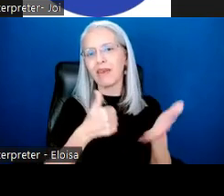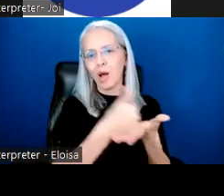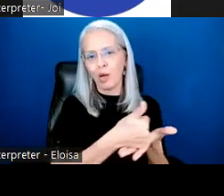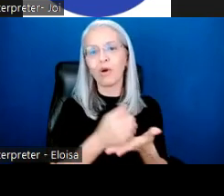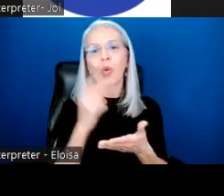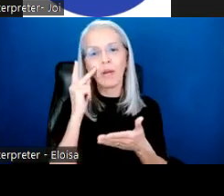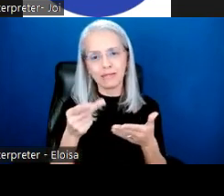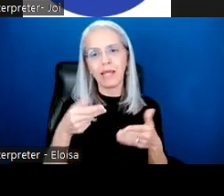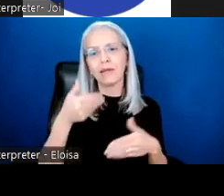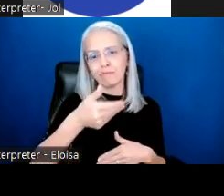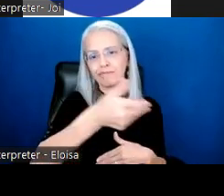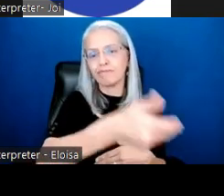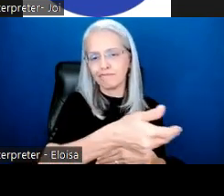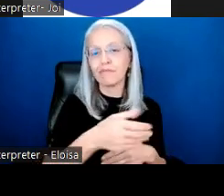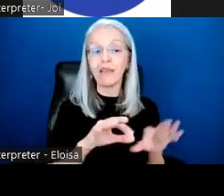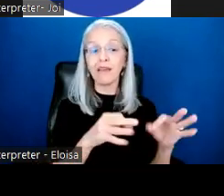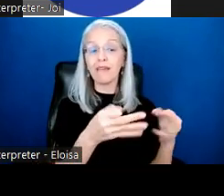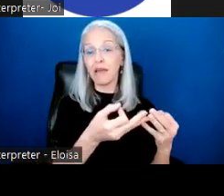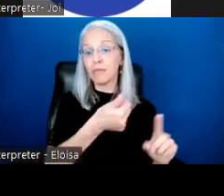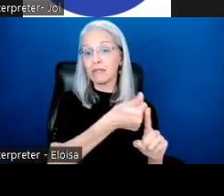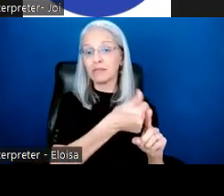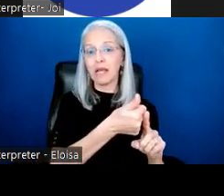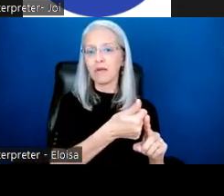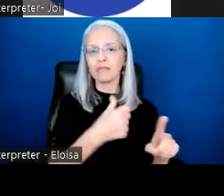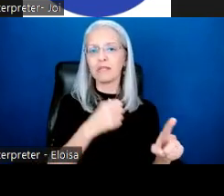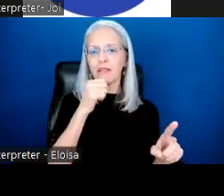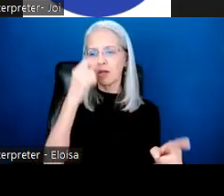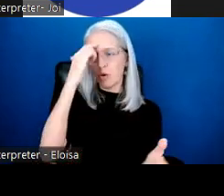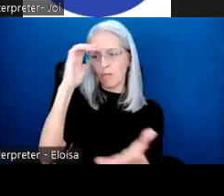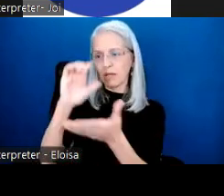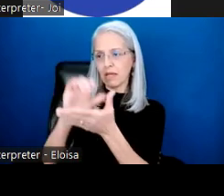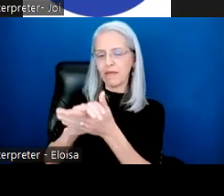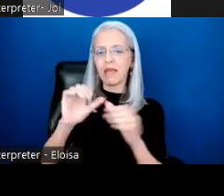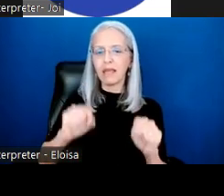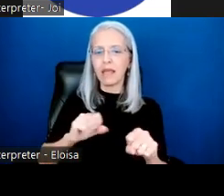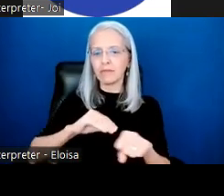moves and the families who don't believe that they can make a difference.